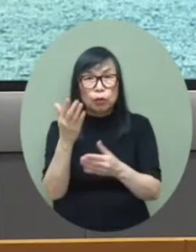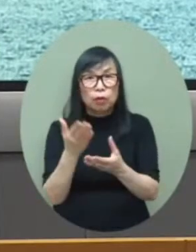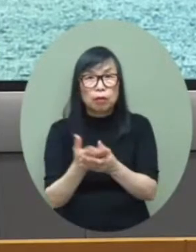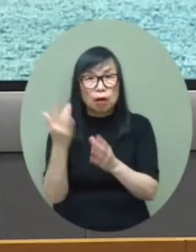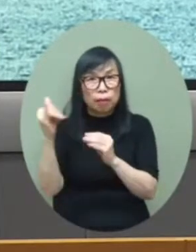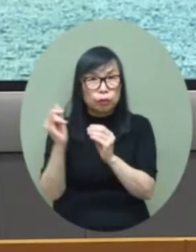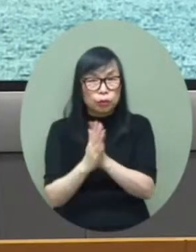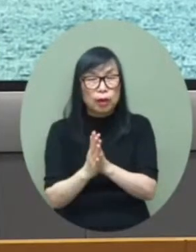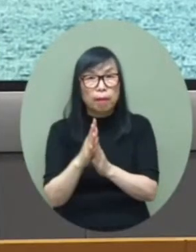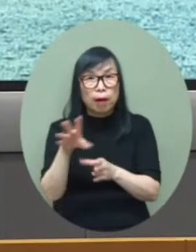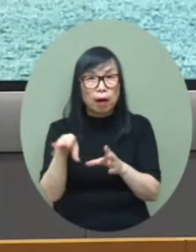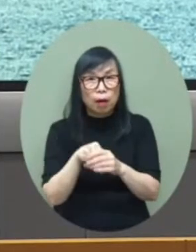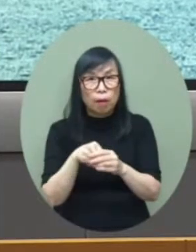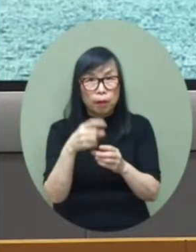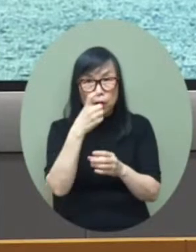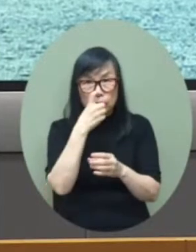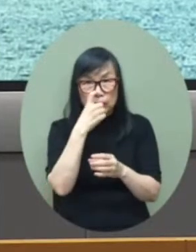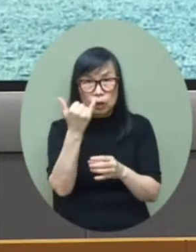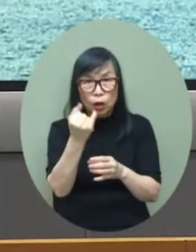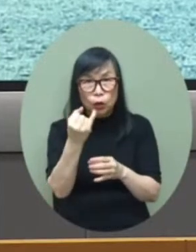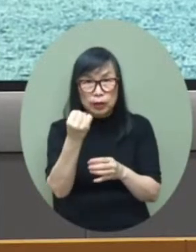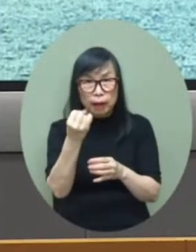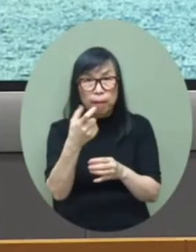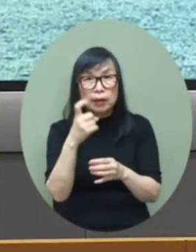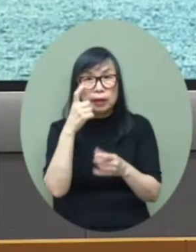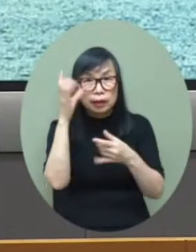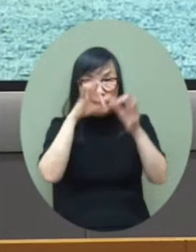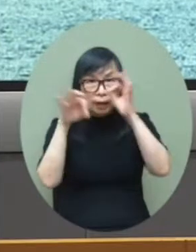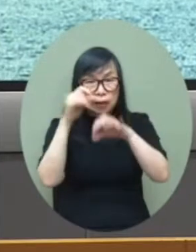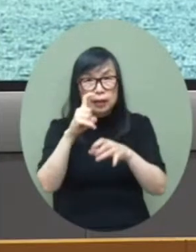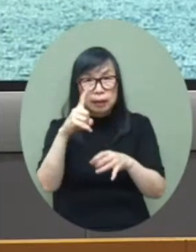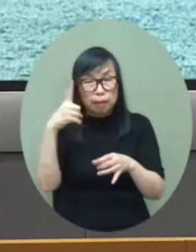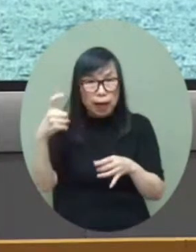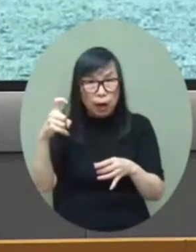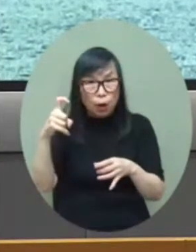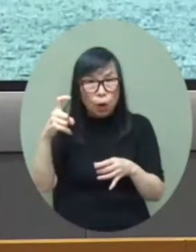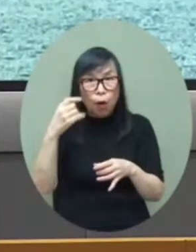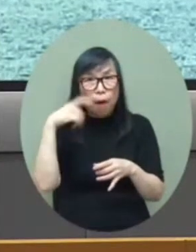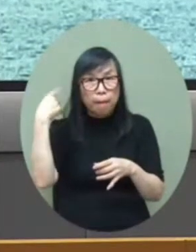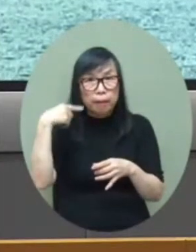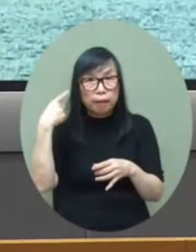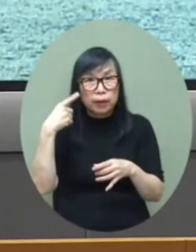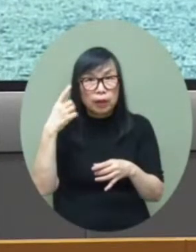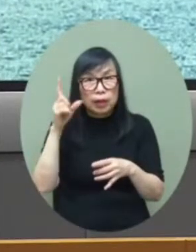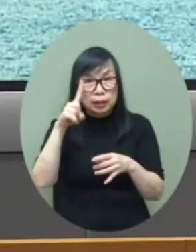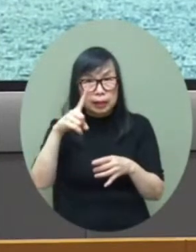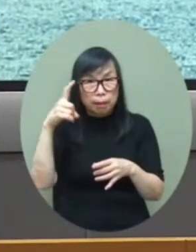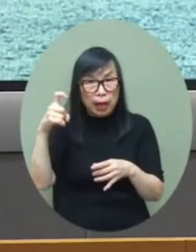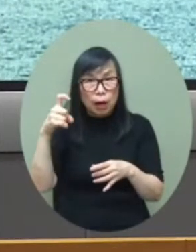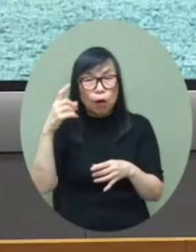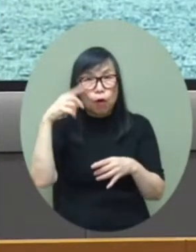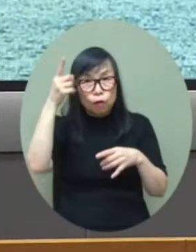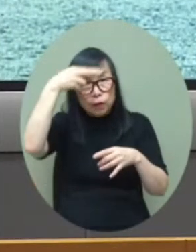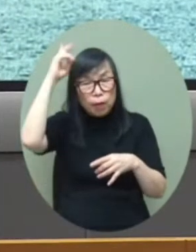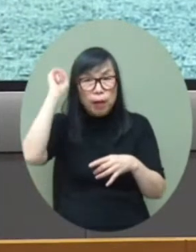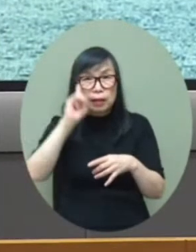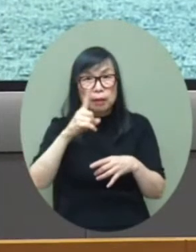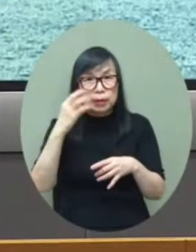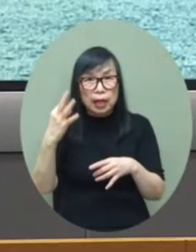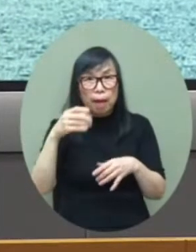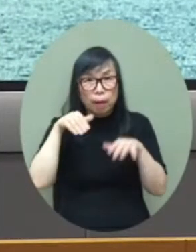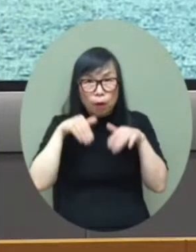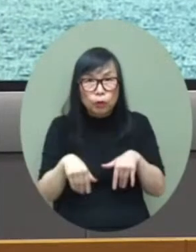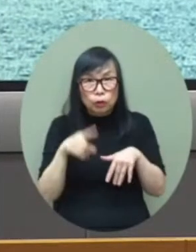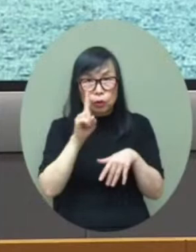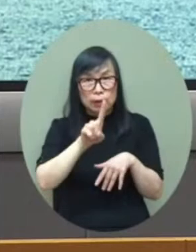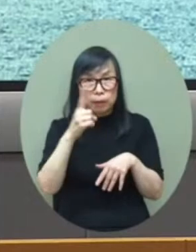5 have imported more than 10 cases. 60 from UK, 19 from Singapore, 19 from US,